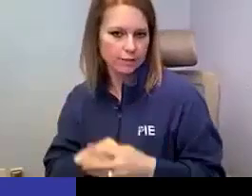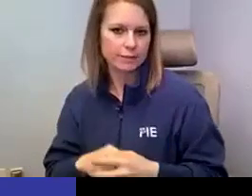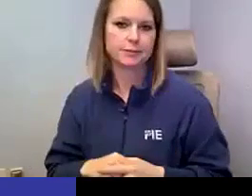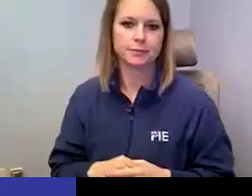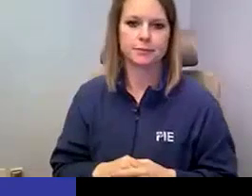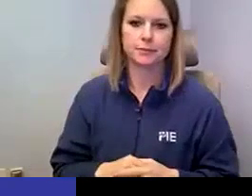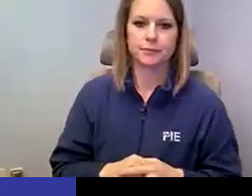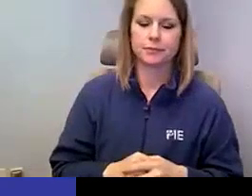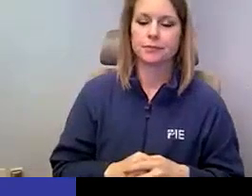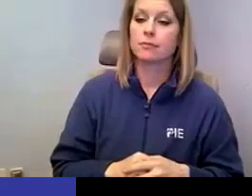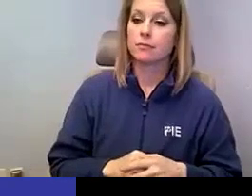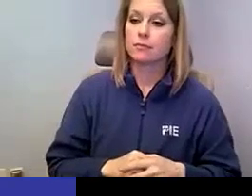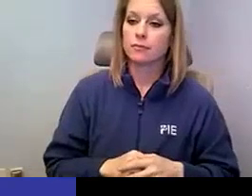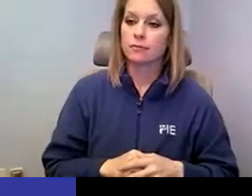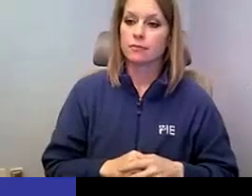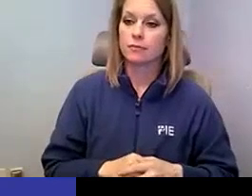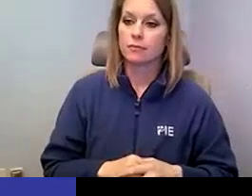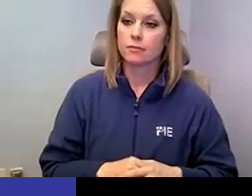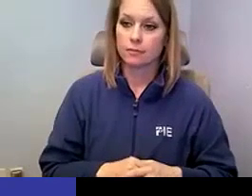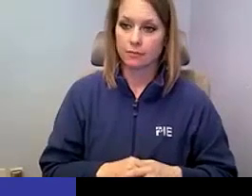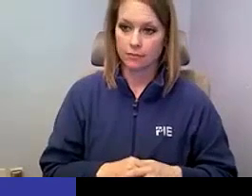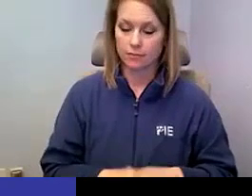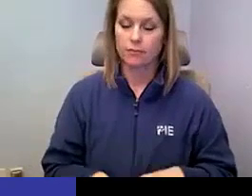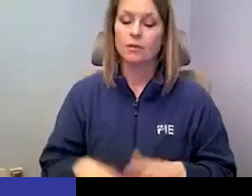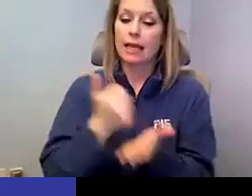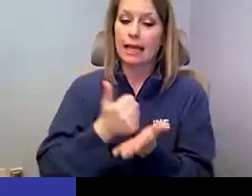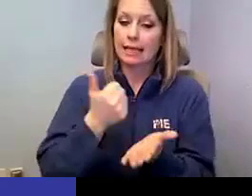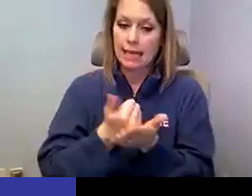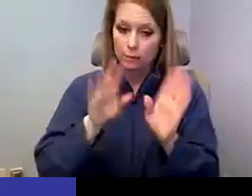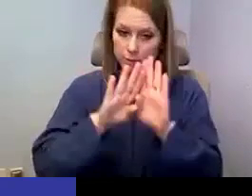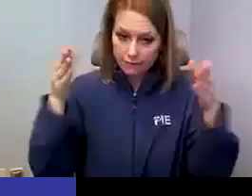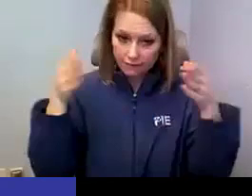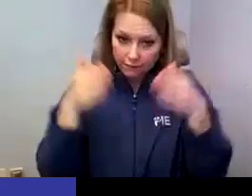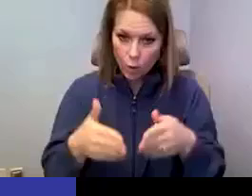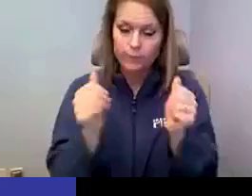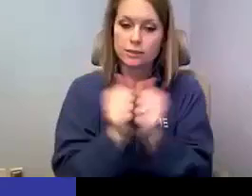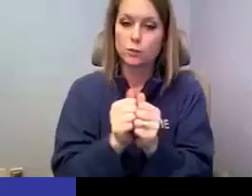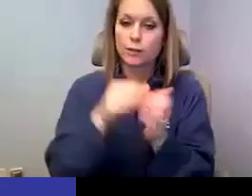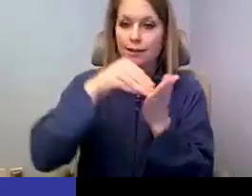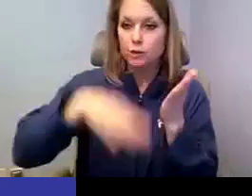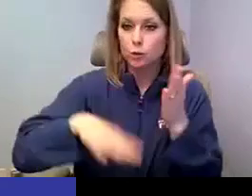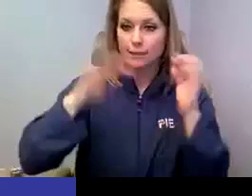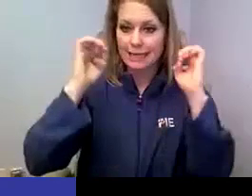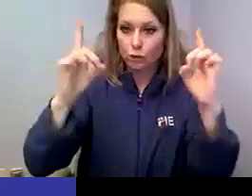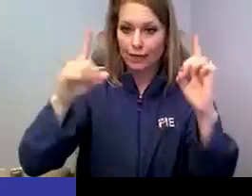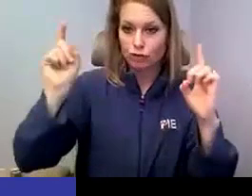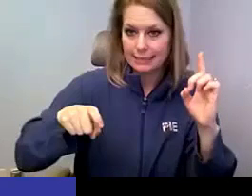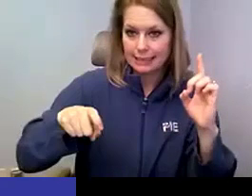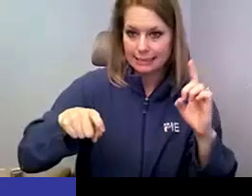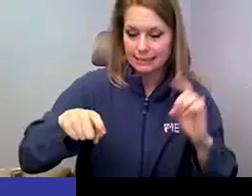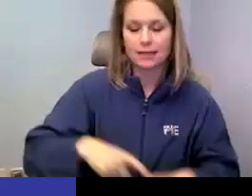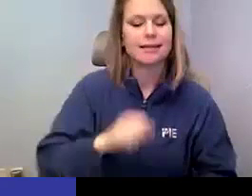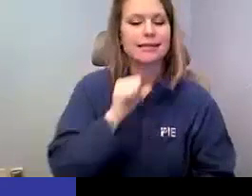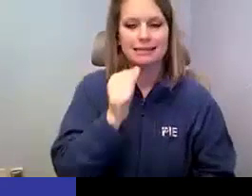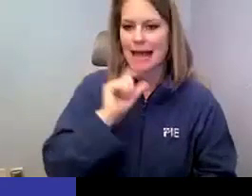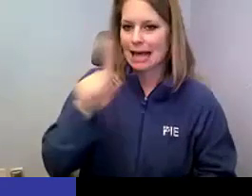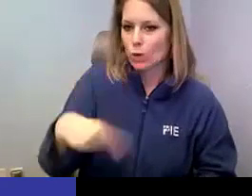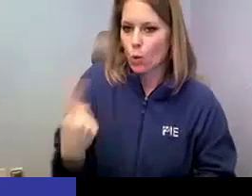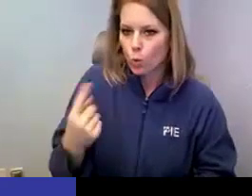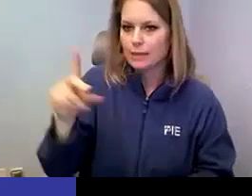team discussions and helps stay focused on the student's educational needs, not just disability category.